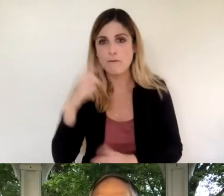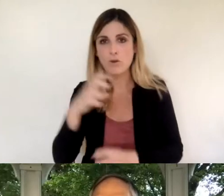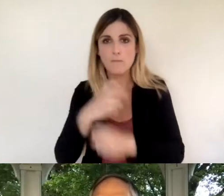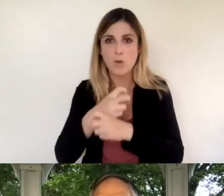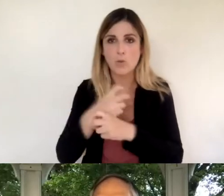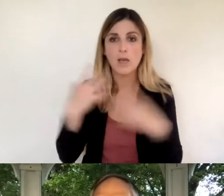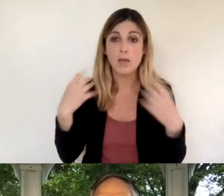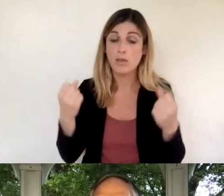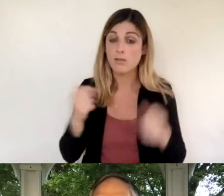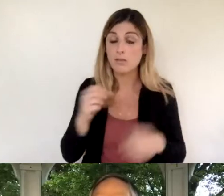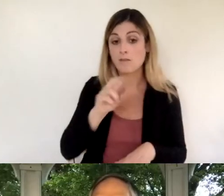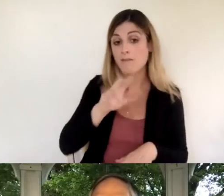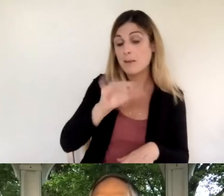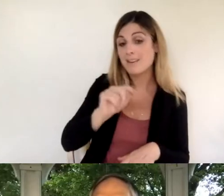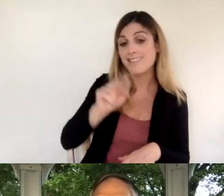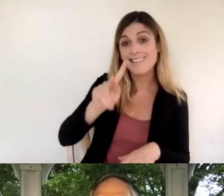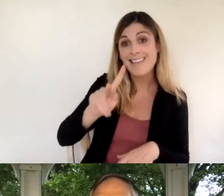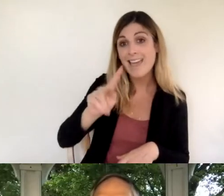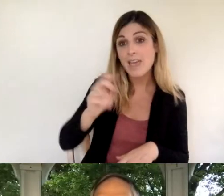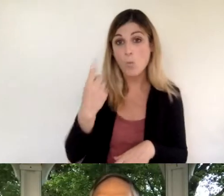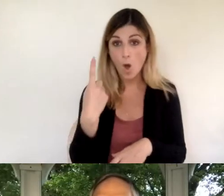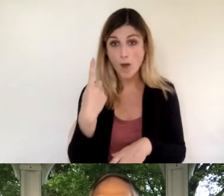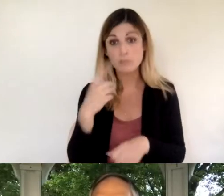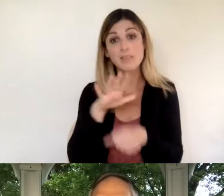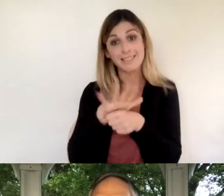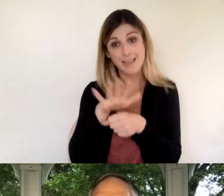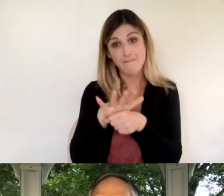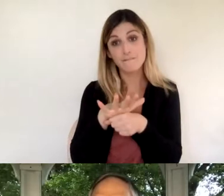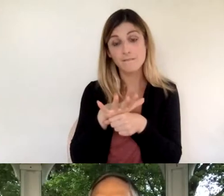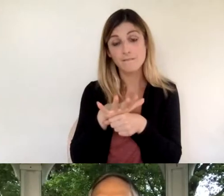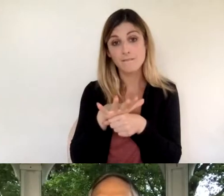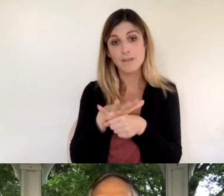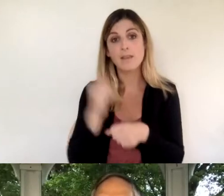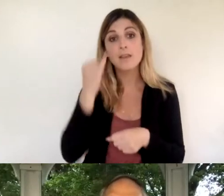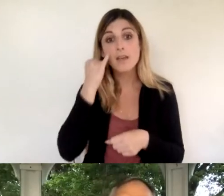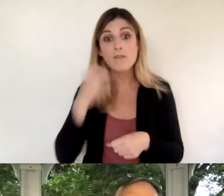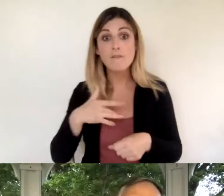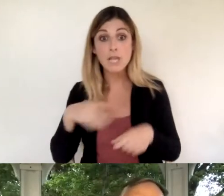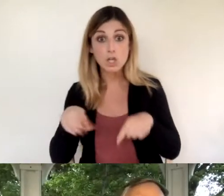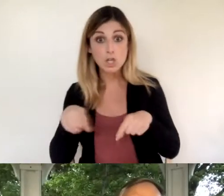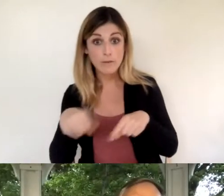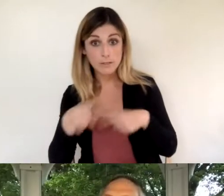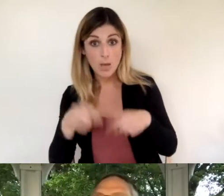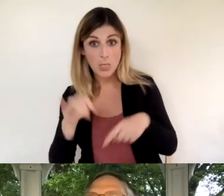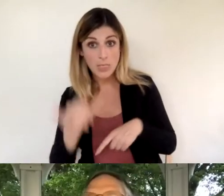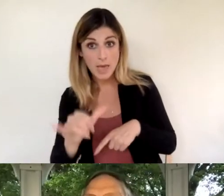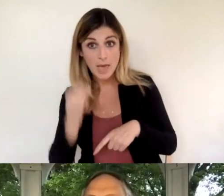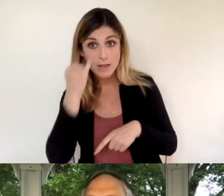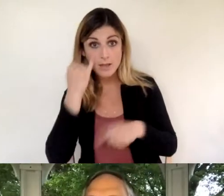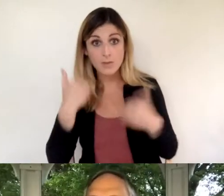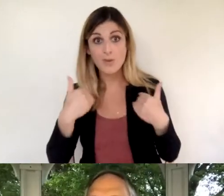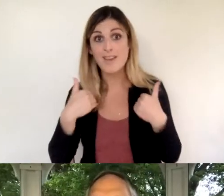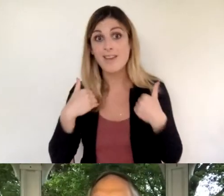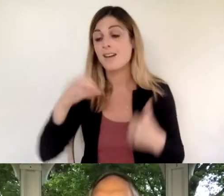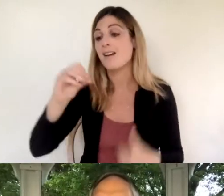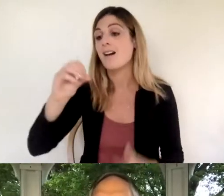sufficient, is good enough. But certainly if somebody was really nervous about this, if you had osteoporosis, for